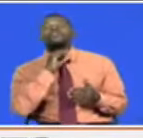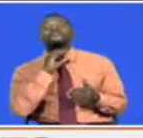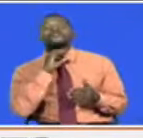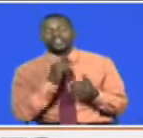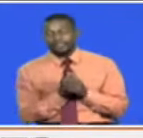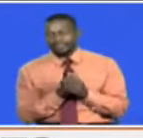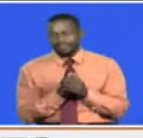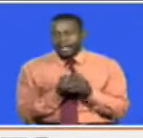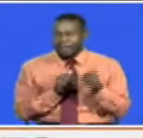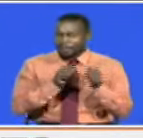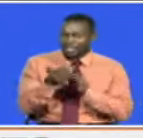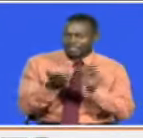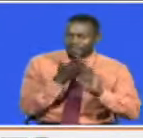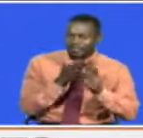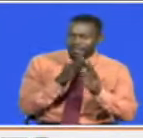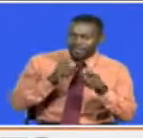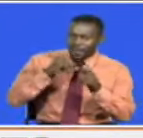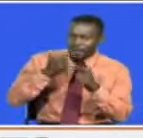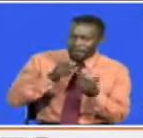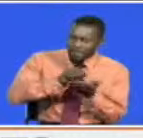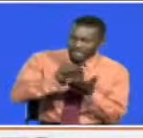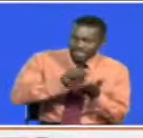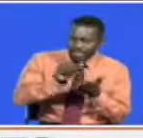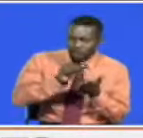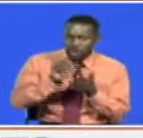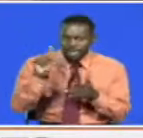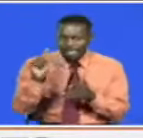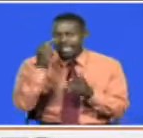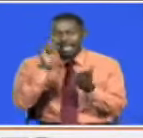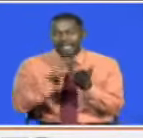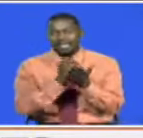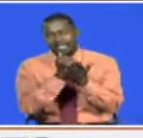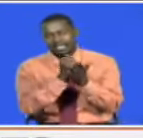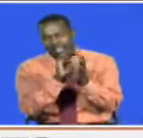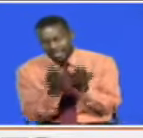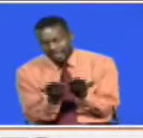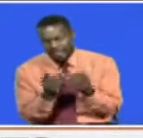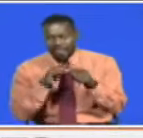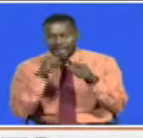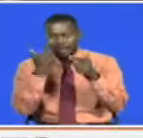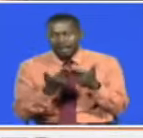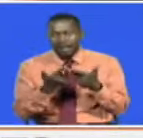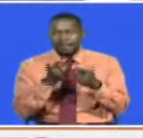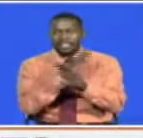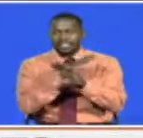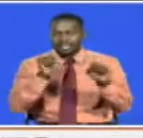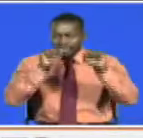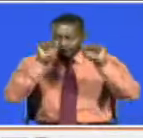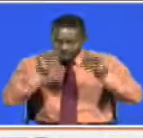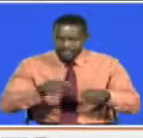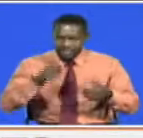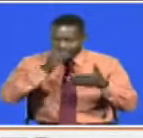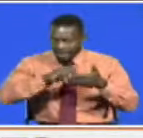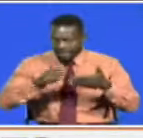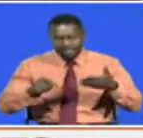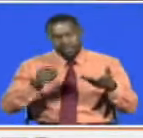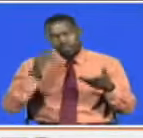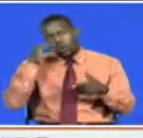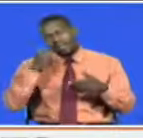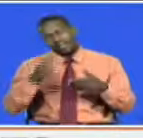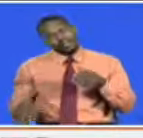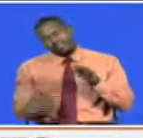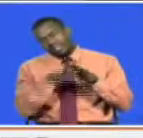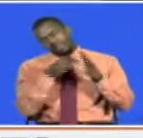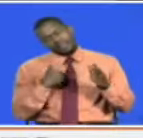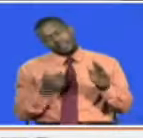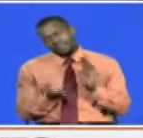Ipitishwe na usiku yako kwa Kenya Gazette. Na asubuhi rais apelekewe aweke nini? Si ya kunitoa ilikuwa haraka sana.